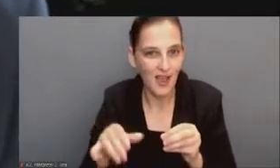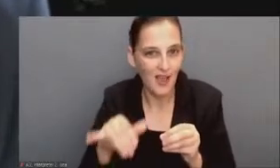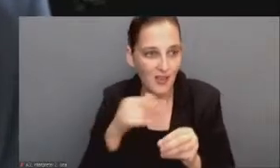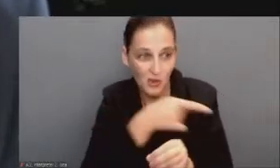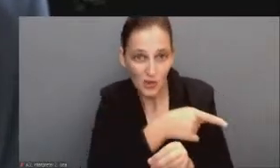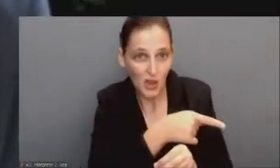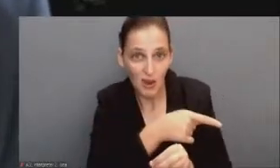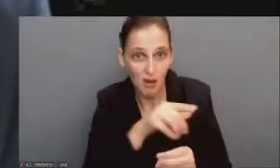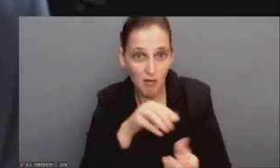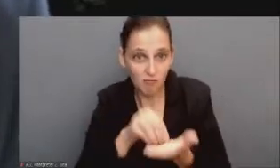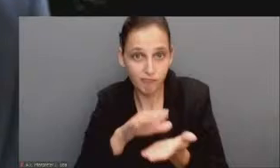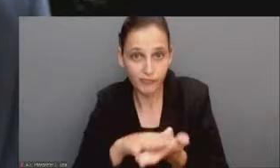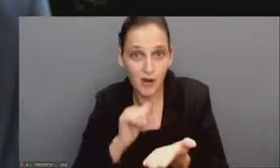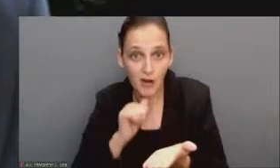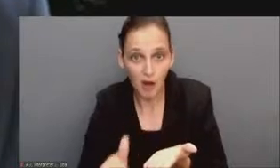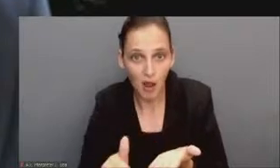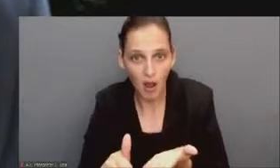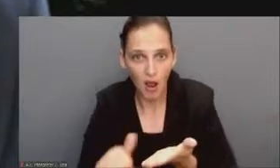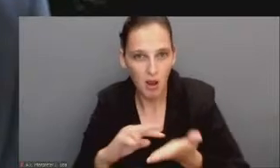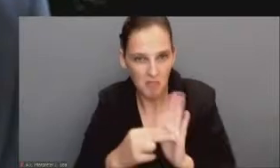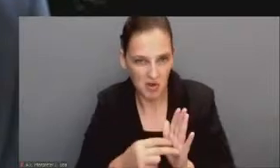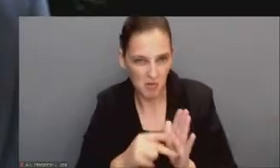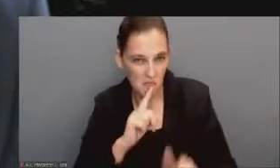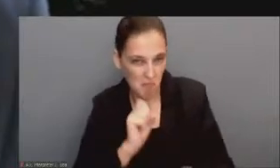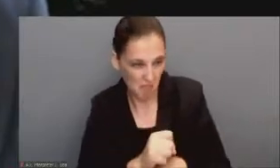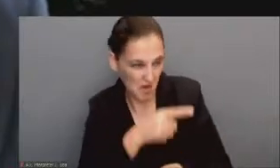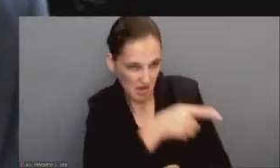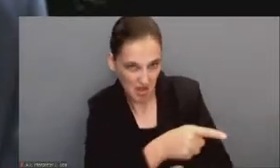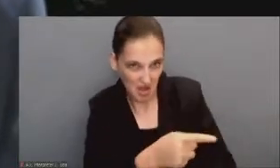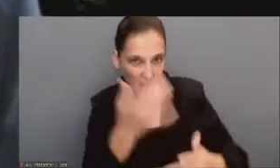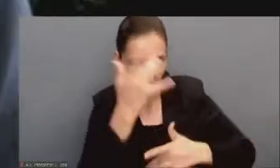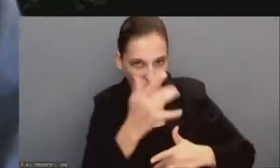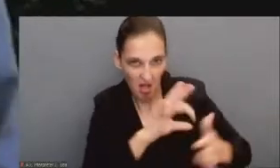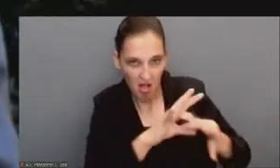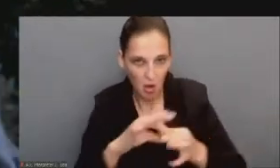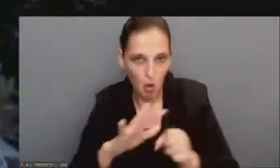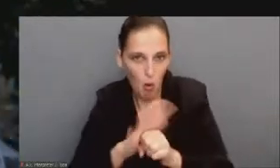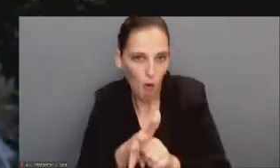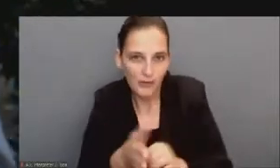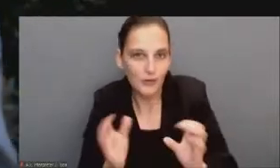have is actually connected to COVID. So I just bring that up as an equity issue.